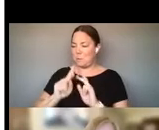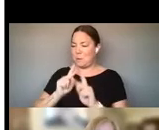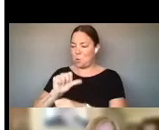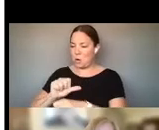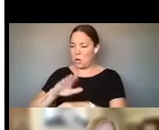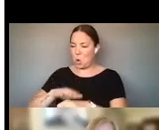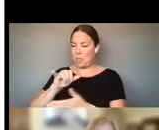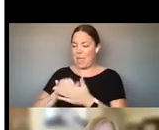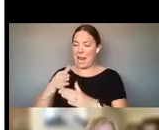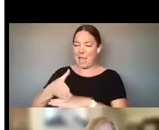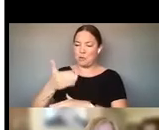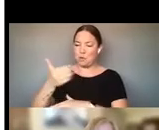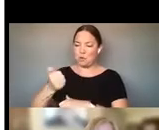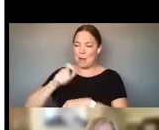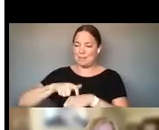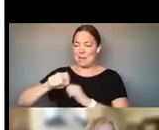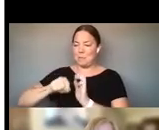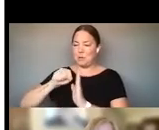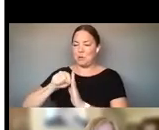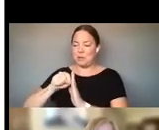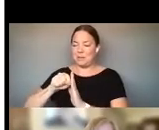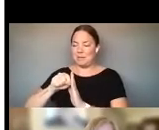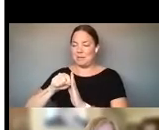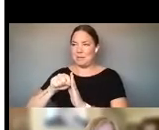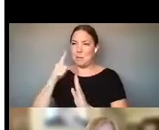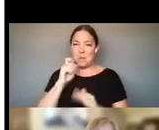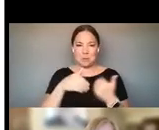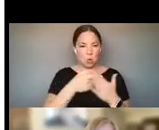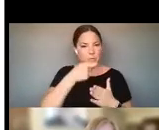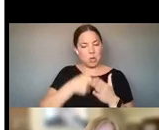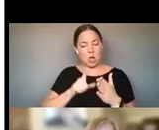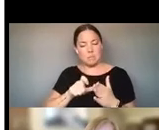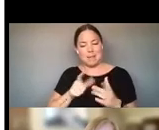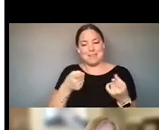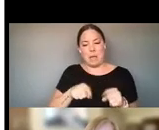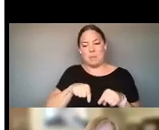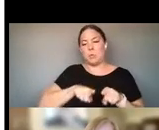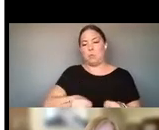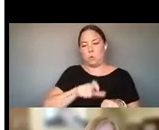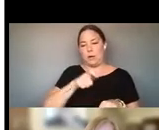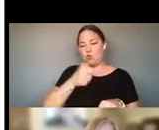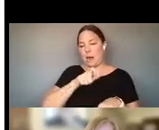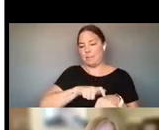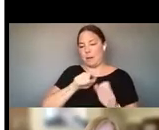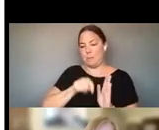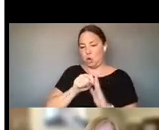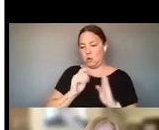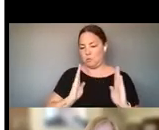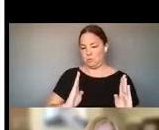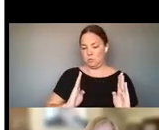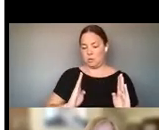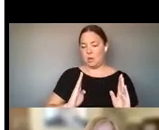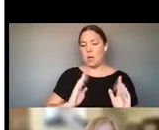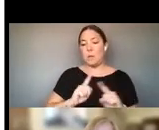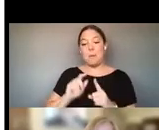because all of your, all of your costs have to be incurred during your grant period. But you do have that